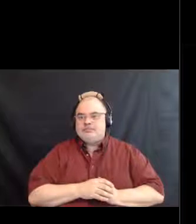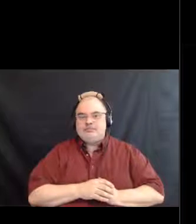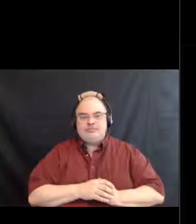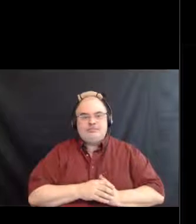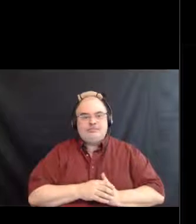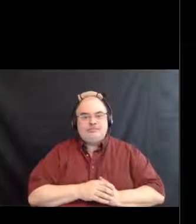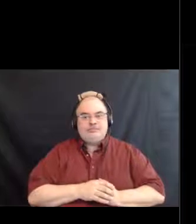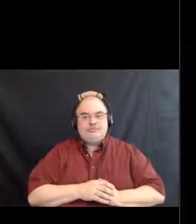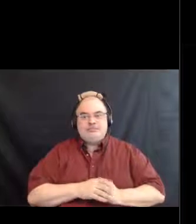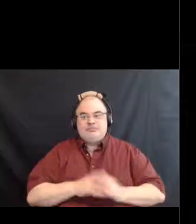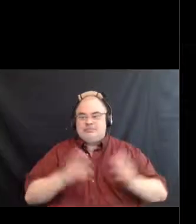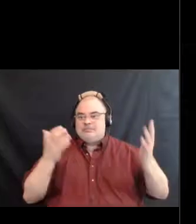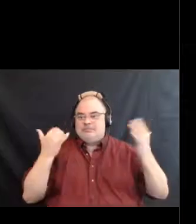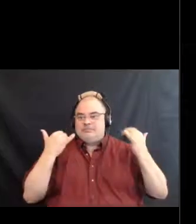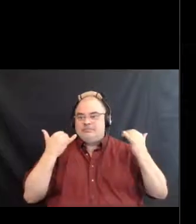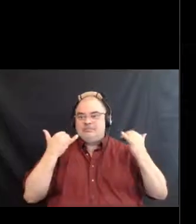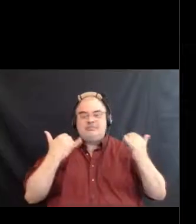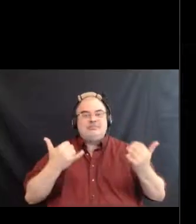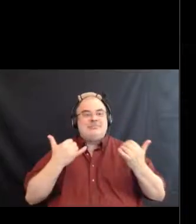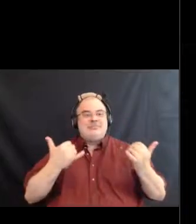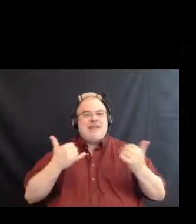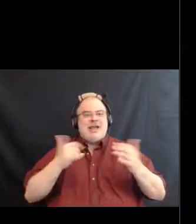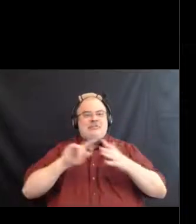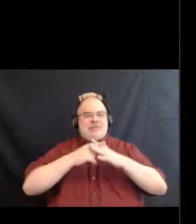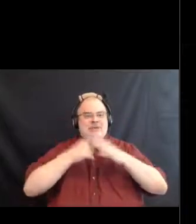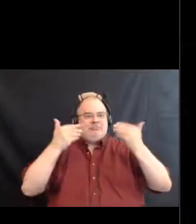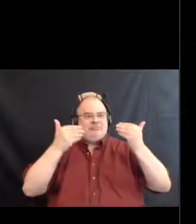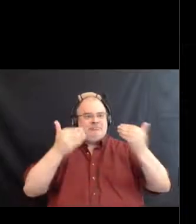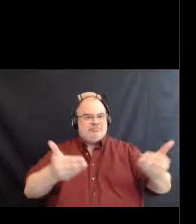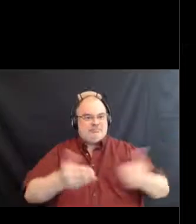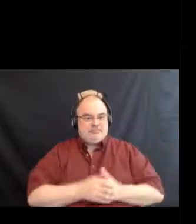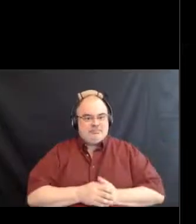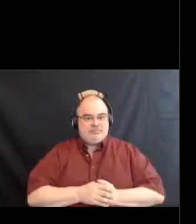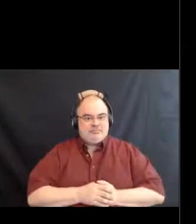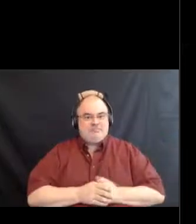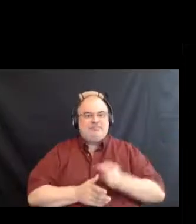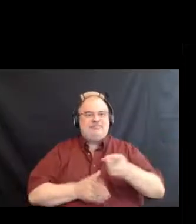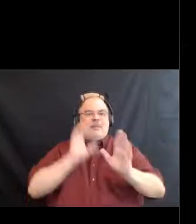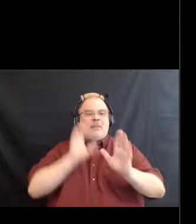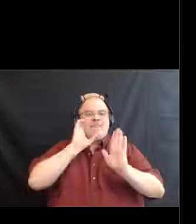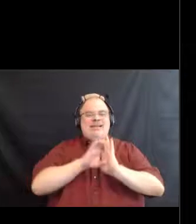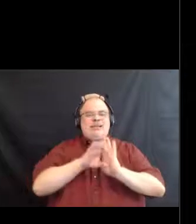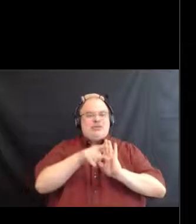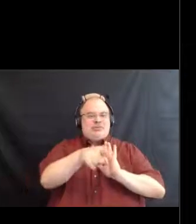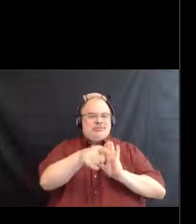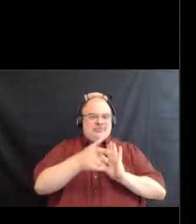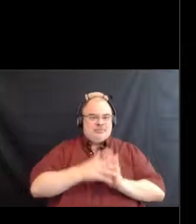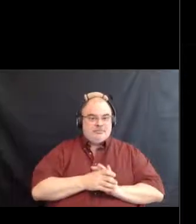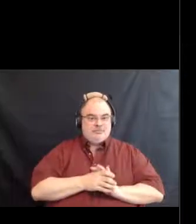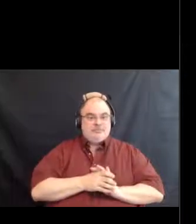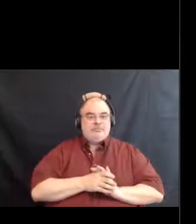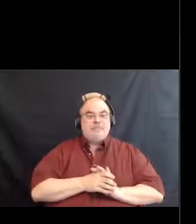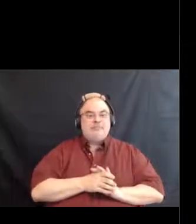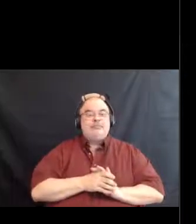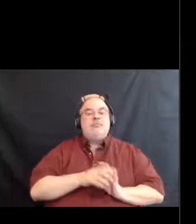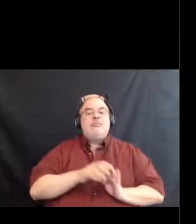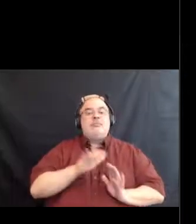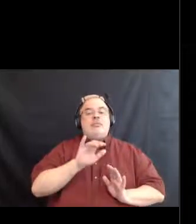we'll get into the presentation here. Starting with this picture. This is a picture of Jen and